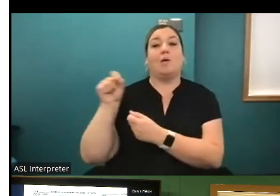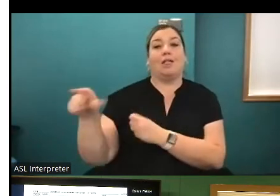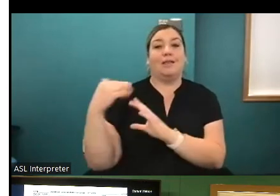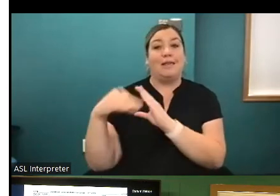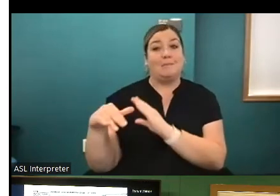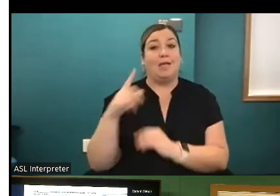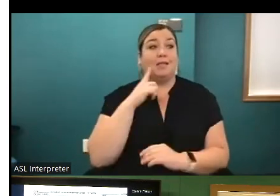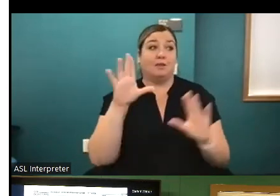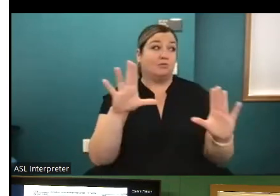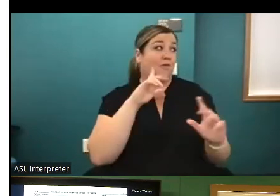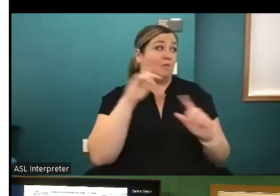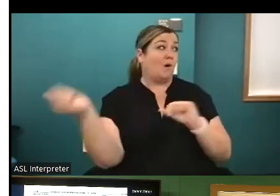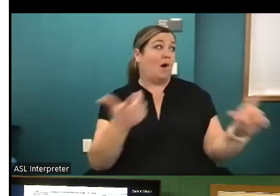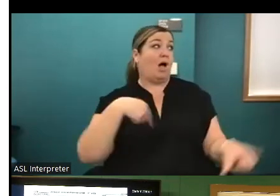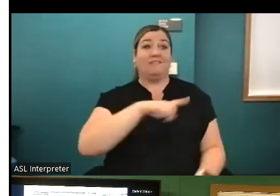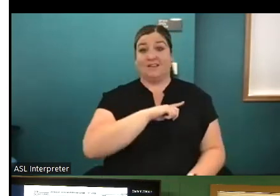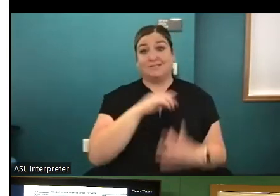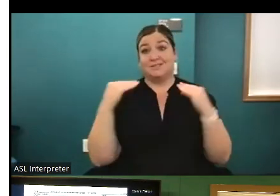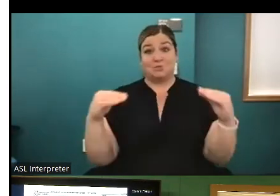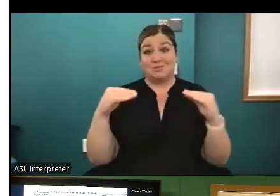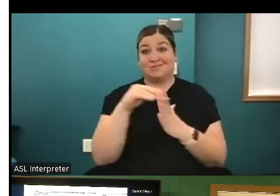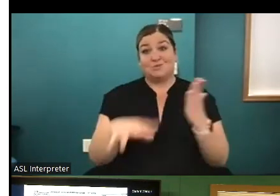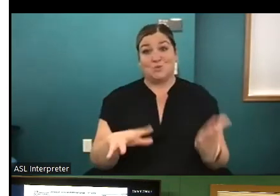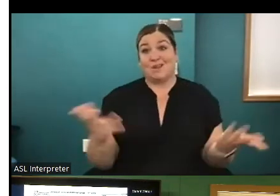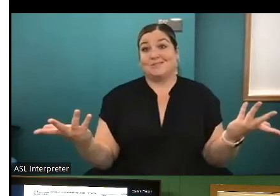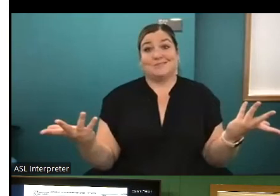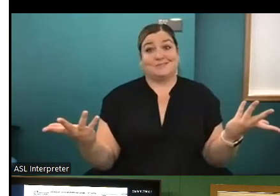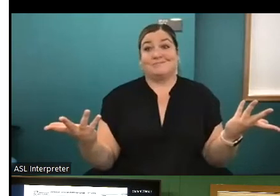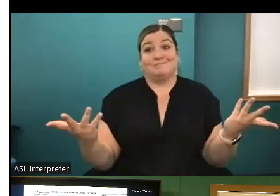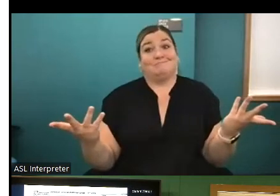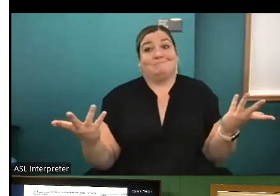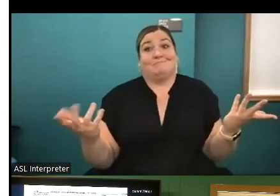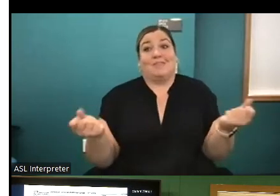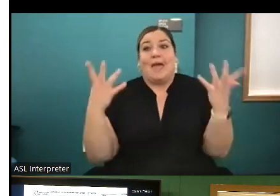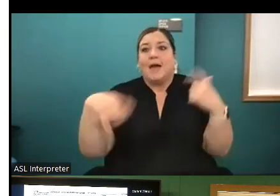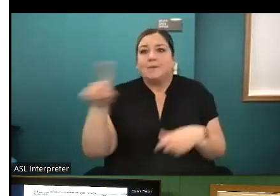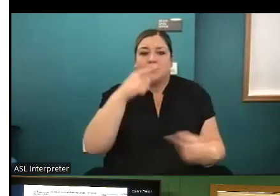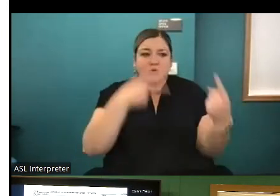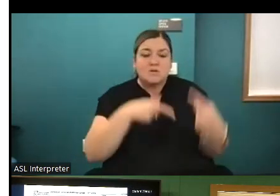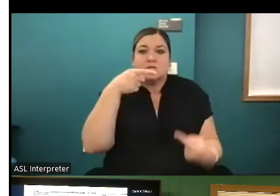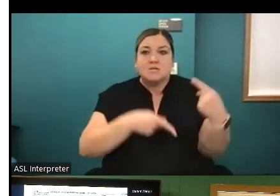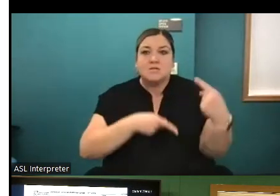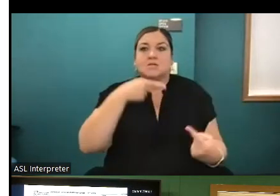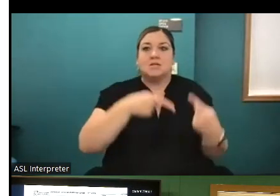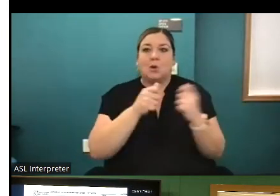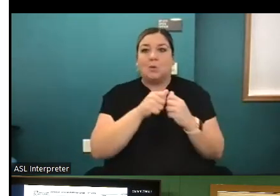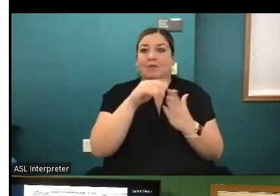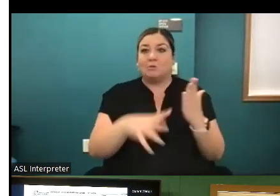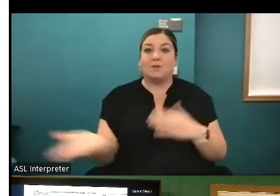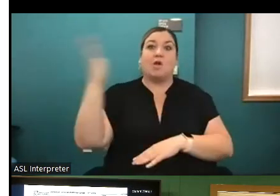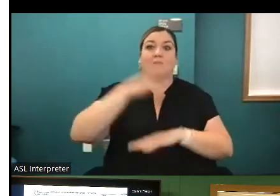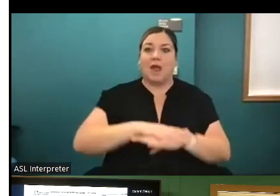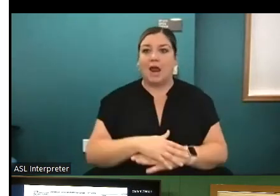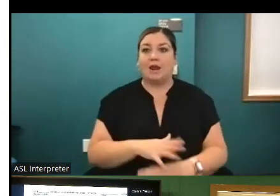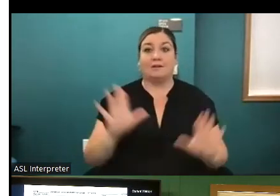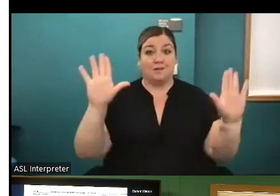think it'd be great for actually all of us. to Yeah. teach our Yeah. students, Yeah. because Yeah. we- For sure. How many of you guys argue with your students? Oh, Okay. Right.